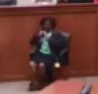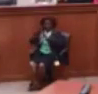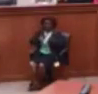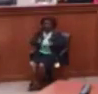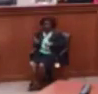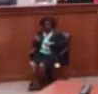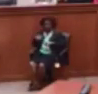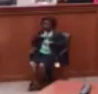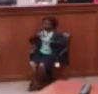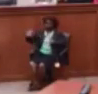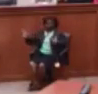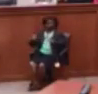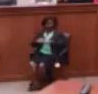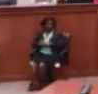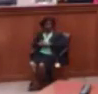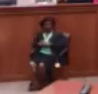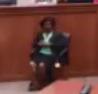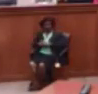ready to move, or